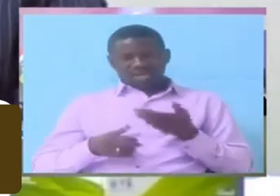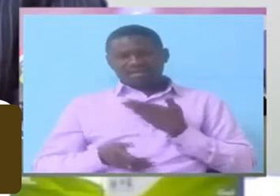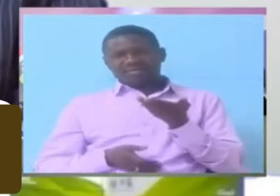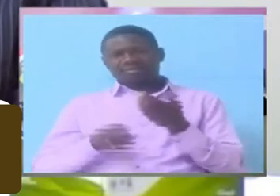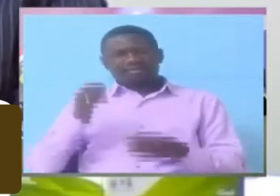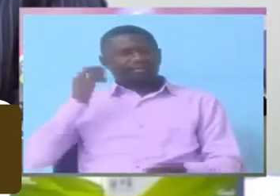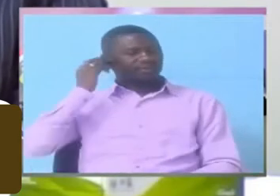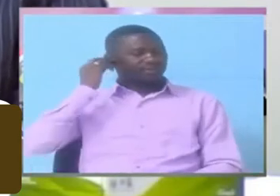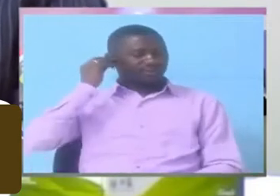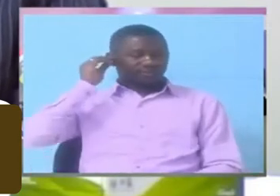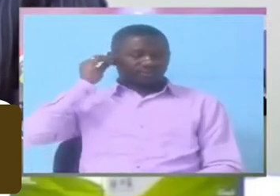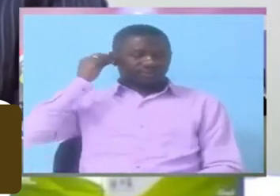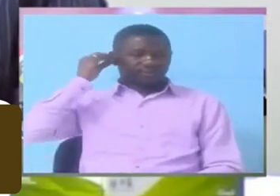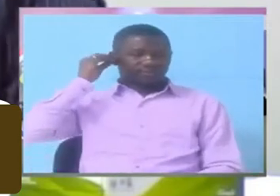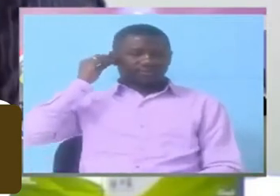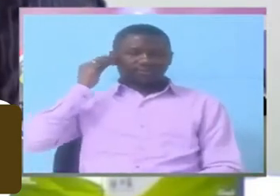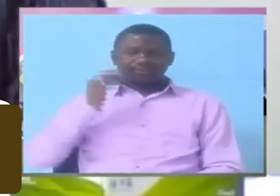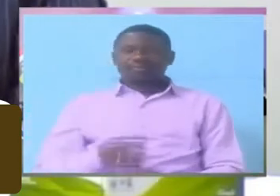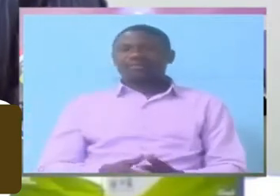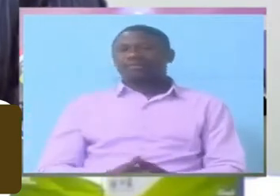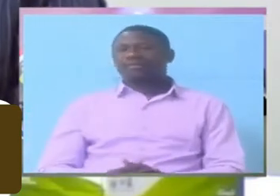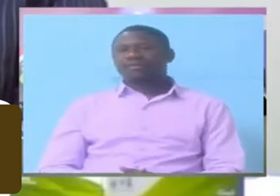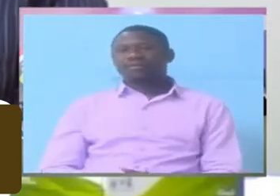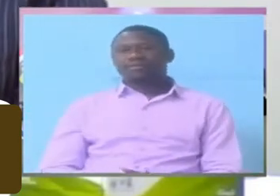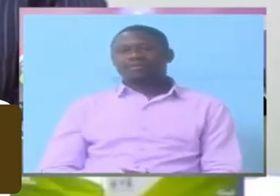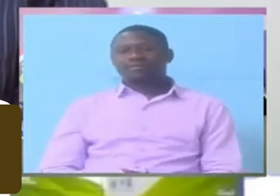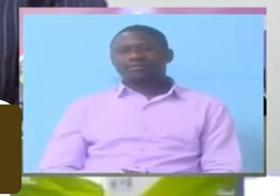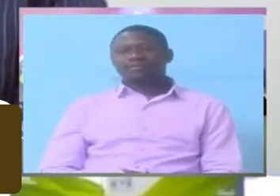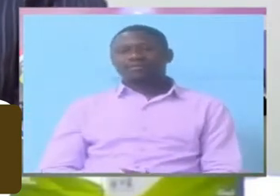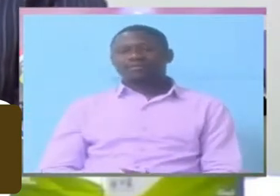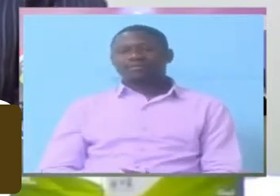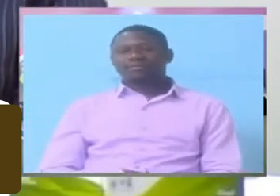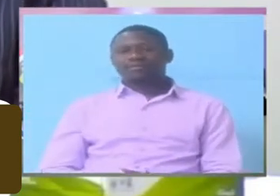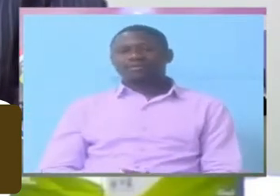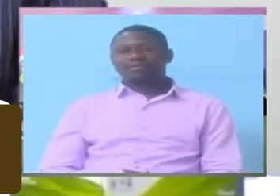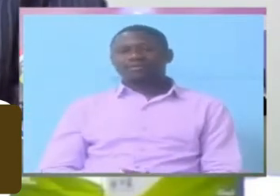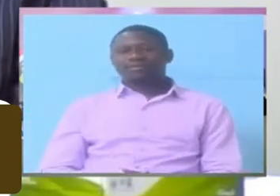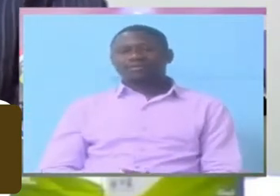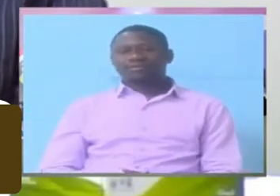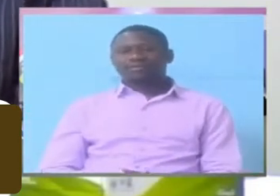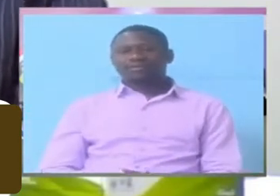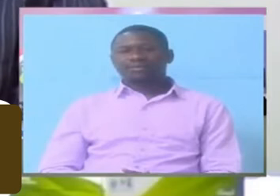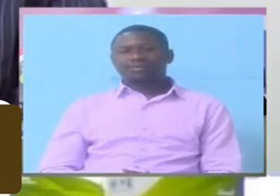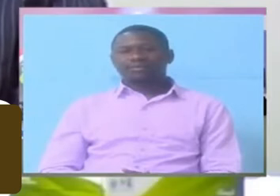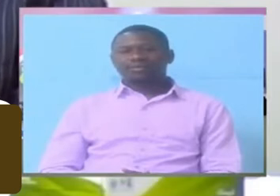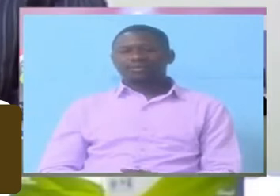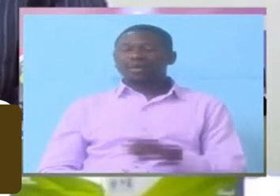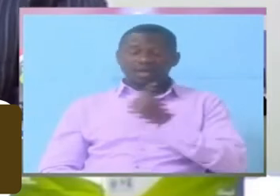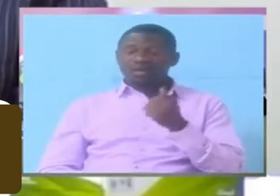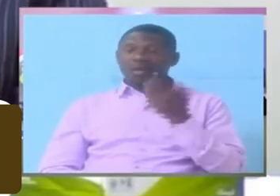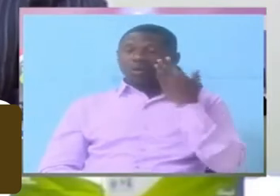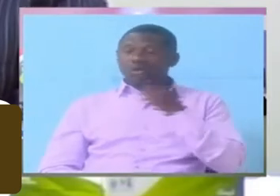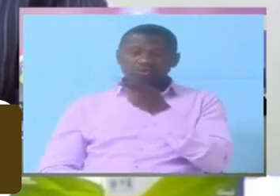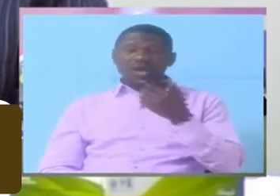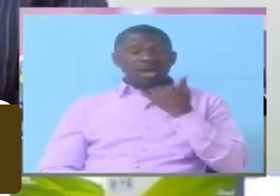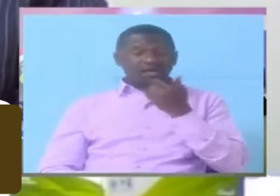Hanin setané molu wato ni wati ifanal ka hadama ya kolu ke moli yenne. And when you ask them, they will